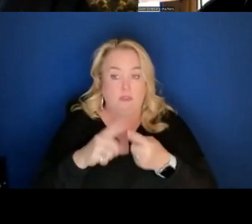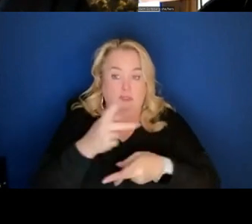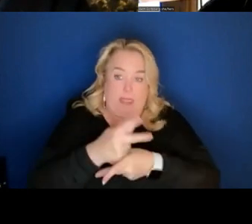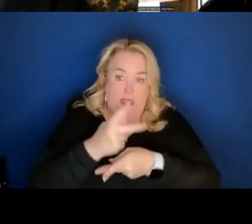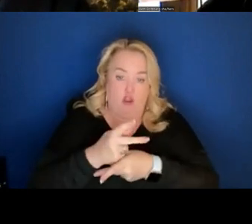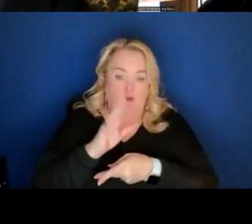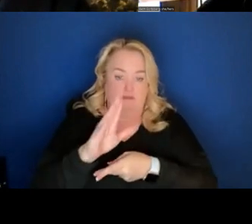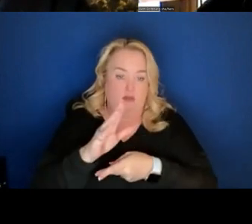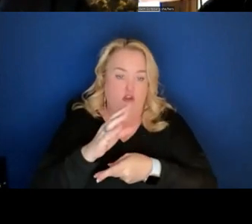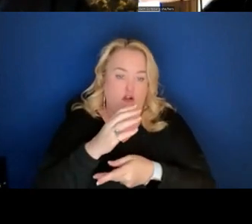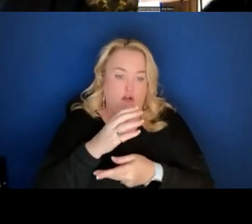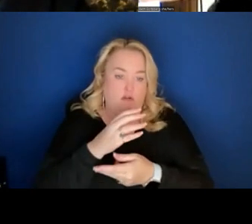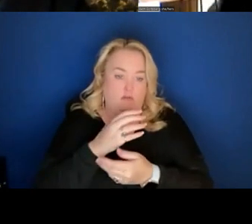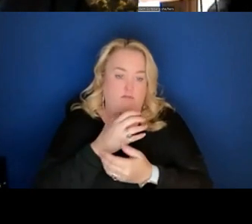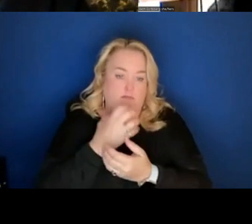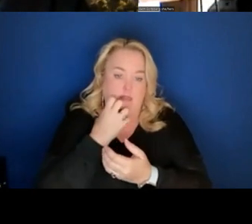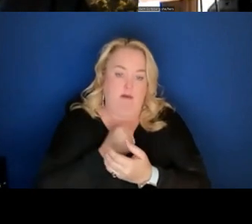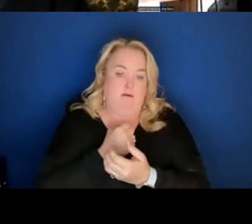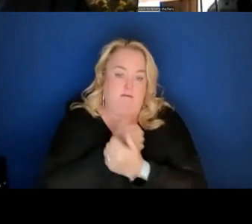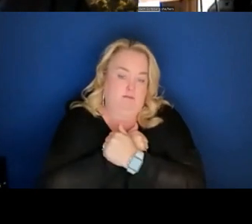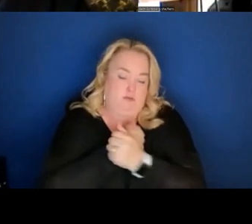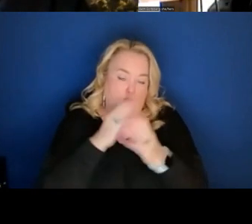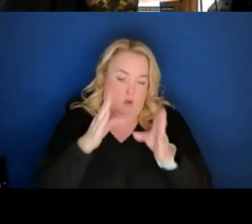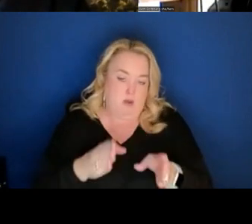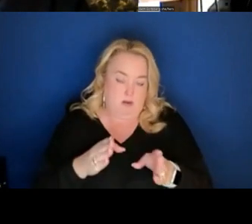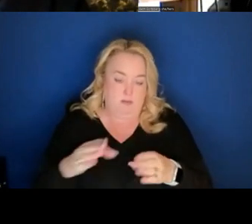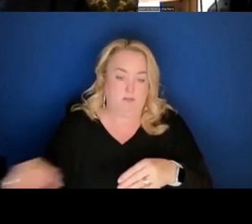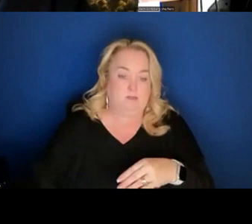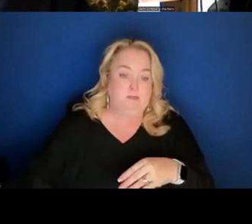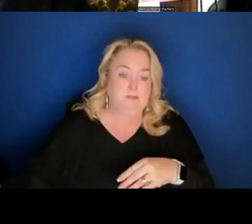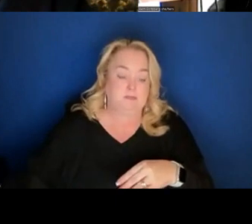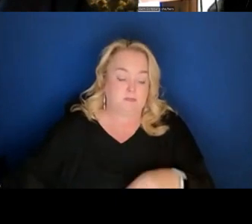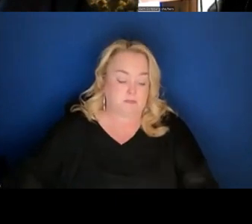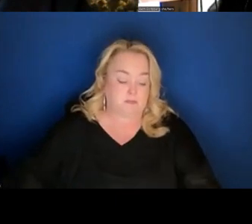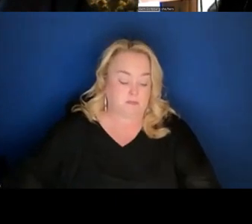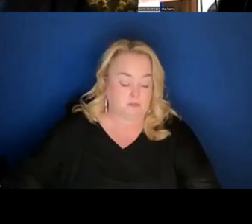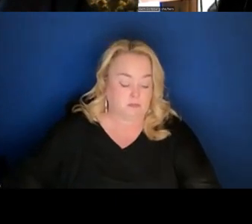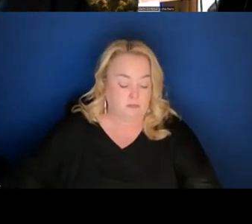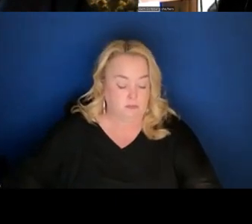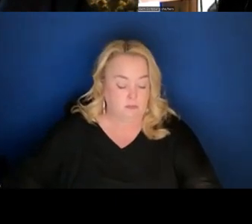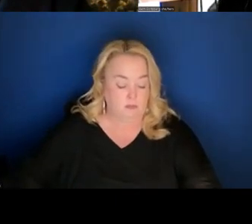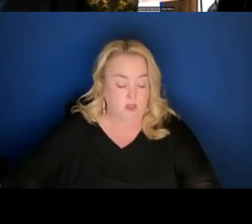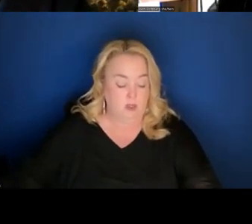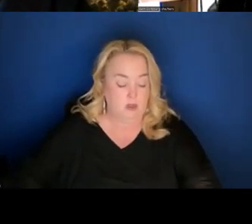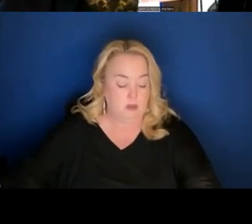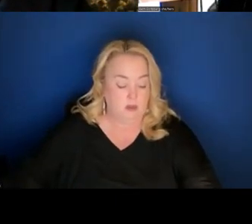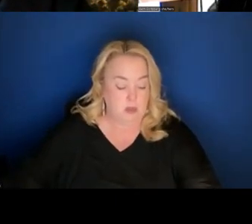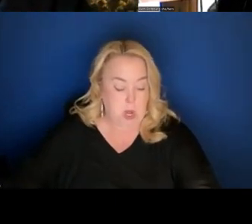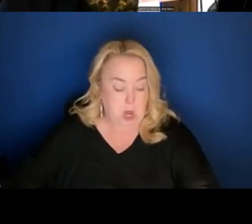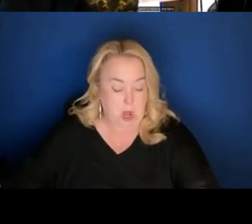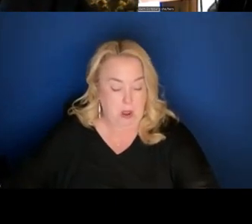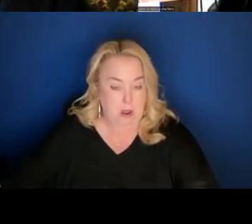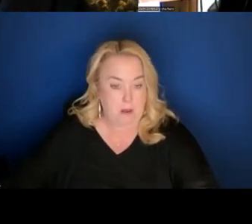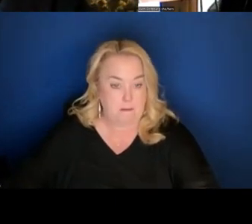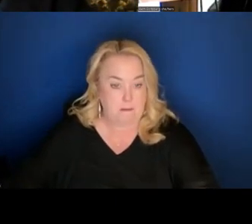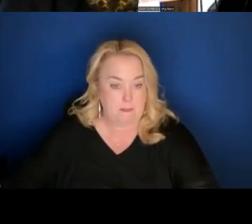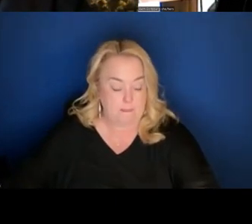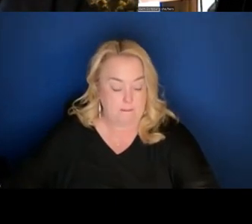of their loved one. And they had fun. We offer support groups. We have a Saturday support group